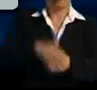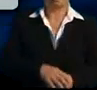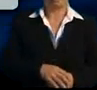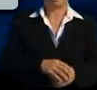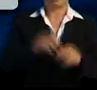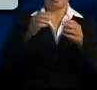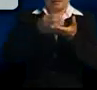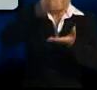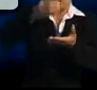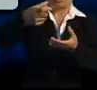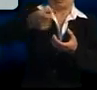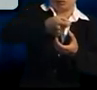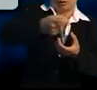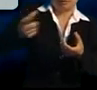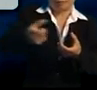test tube holder,